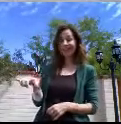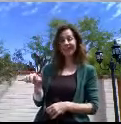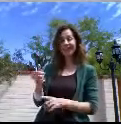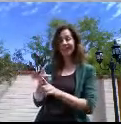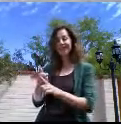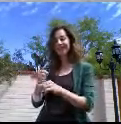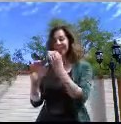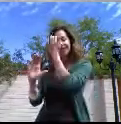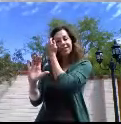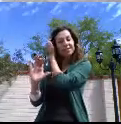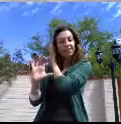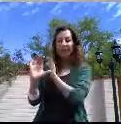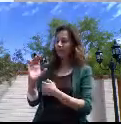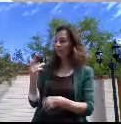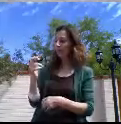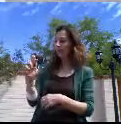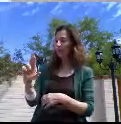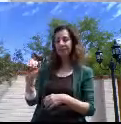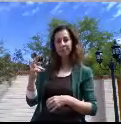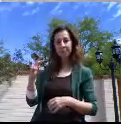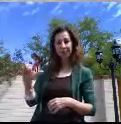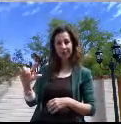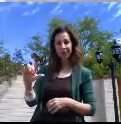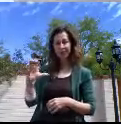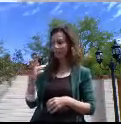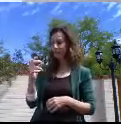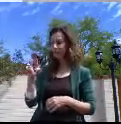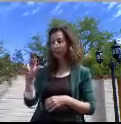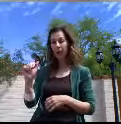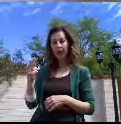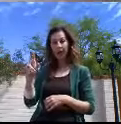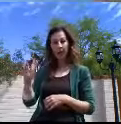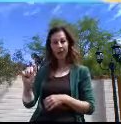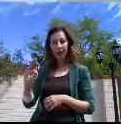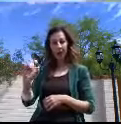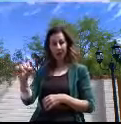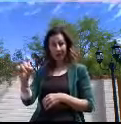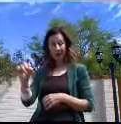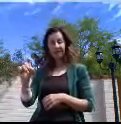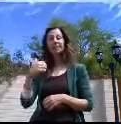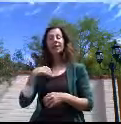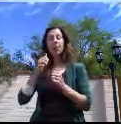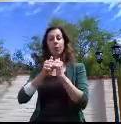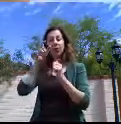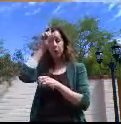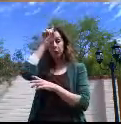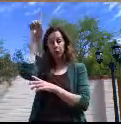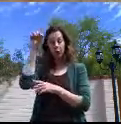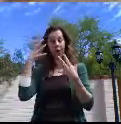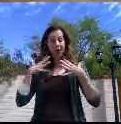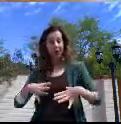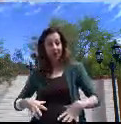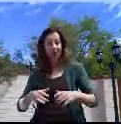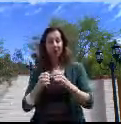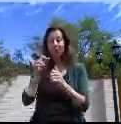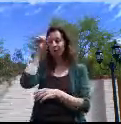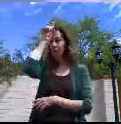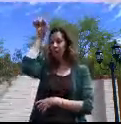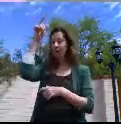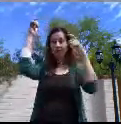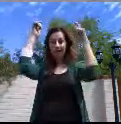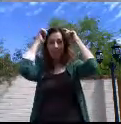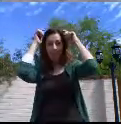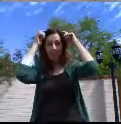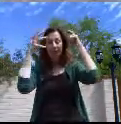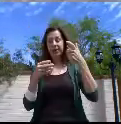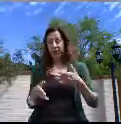Sassy, right? She's a Cocker Spaniel Chihuahua mix, sporting her unicorn outfit. She has her unicorn